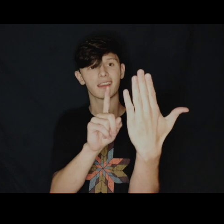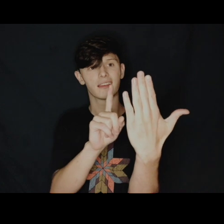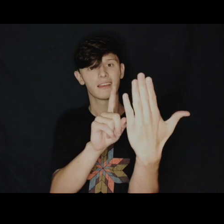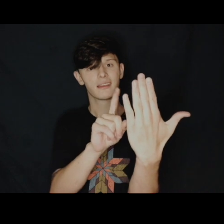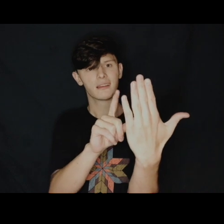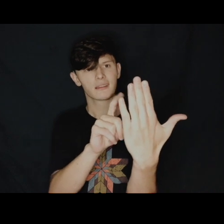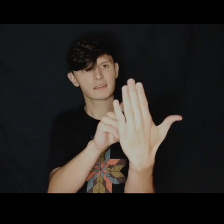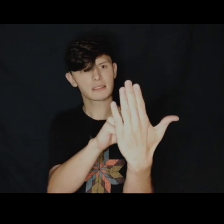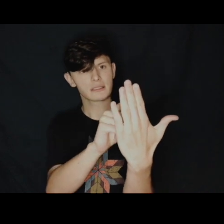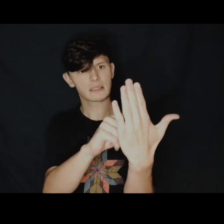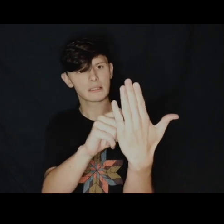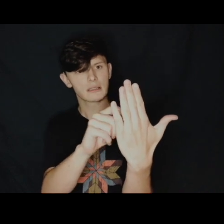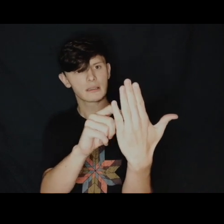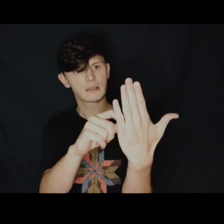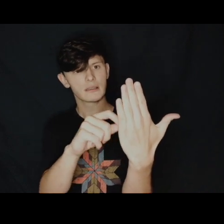Christine,